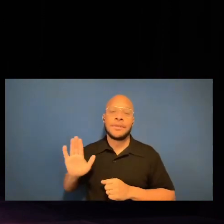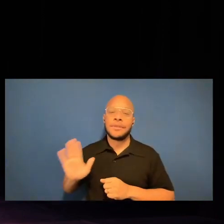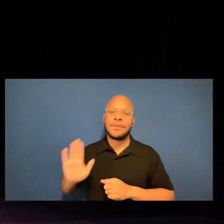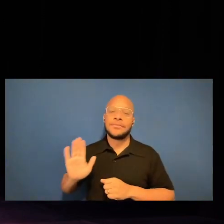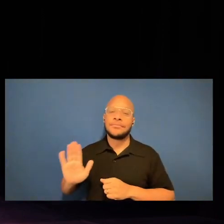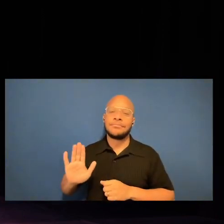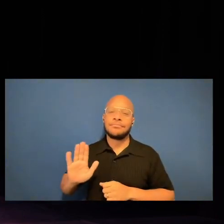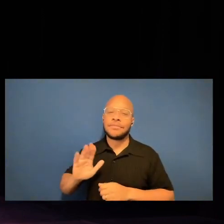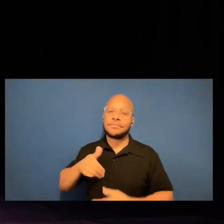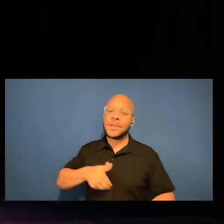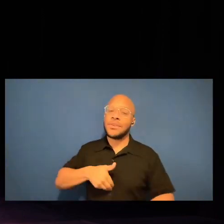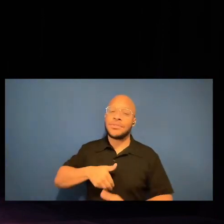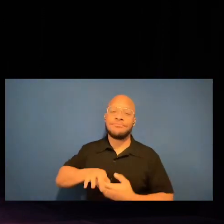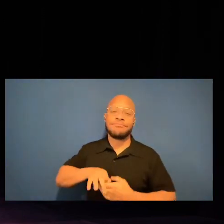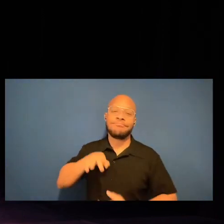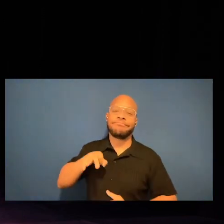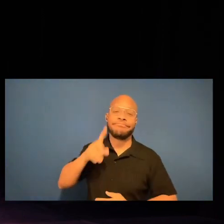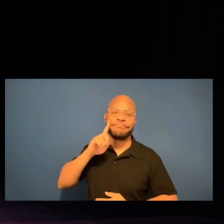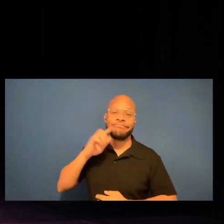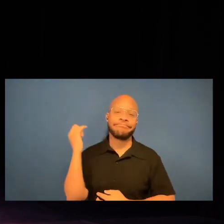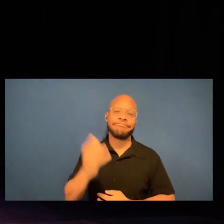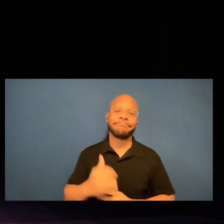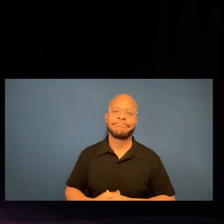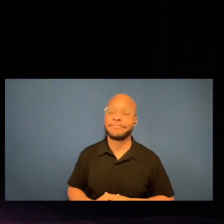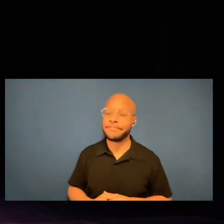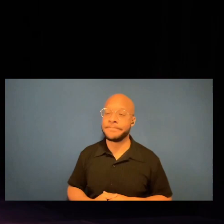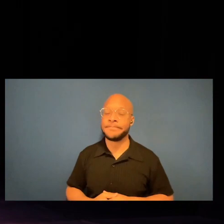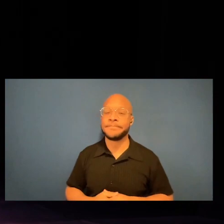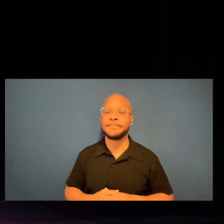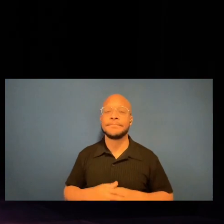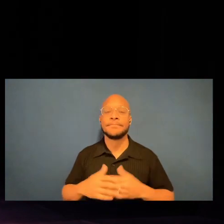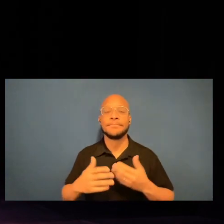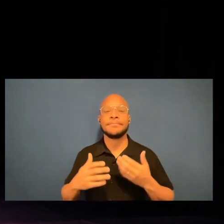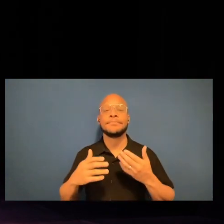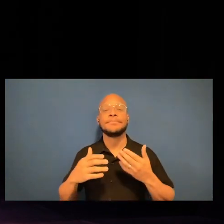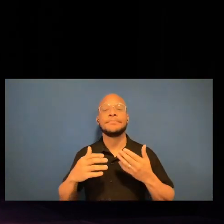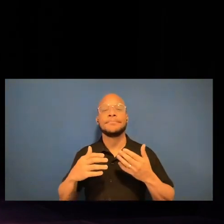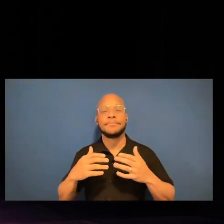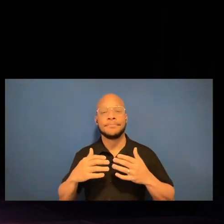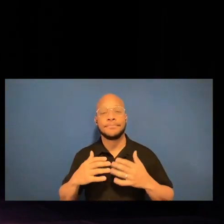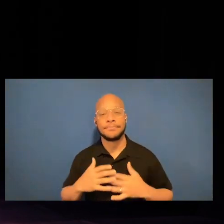Now I'd like to bring up our first keynote, Hana Sharif.